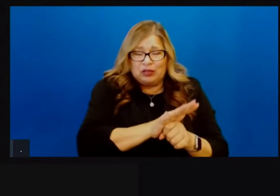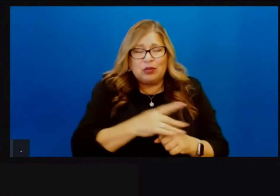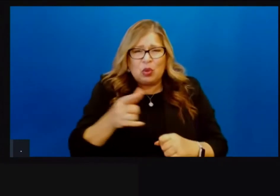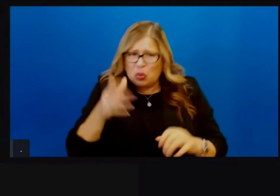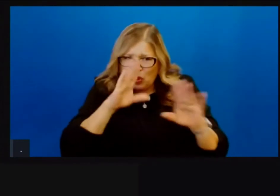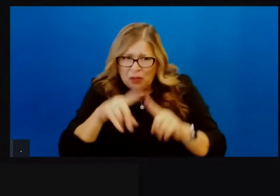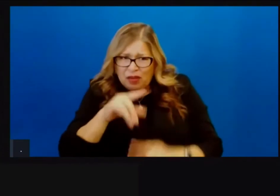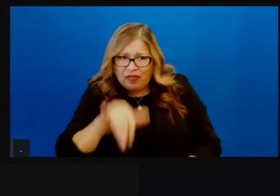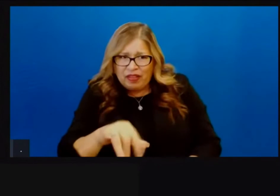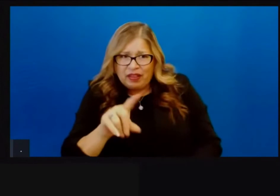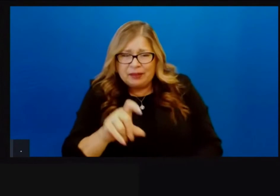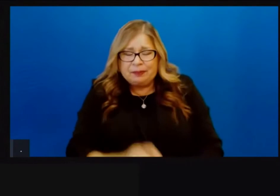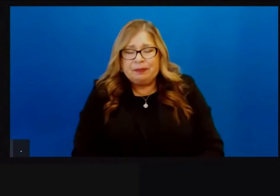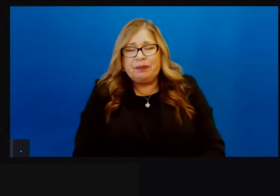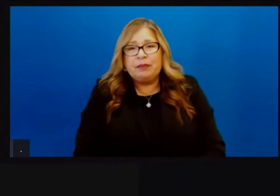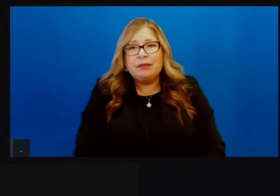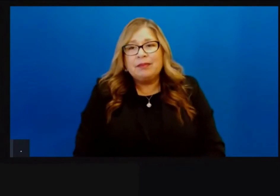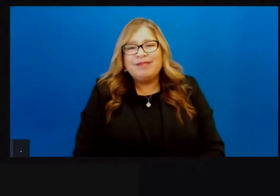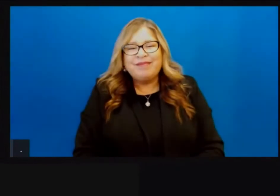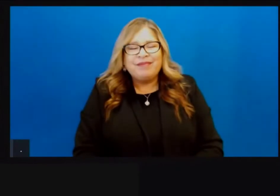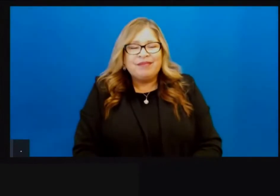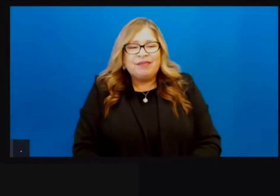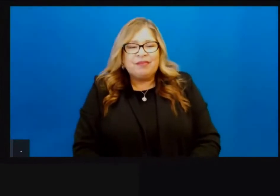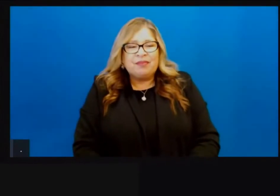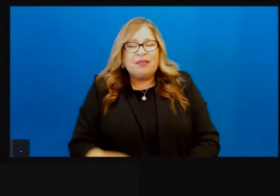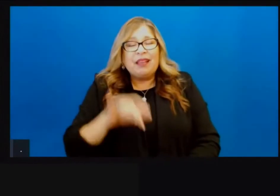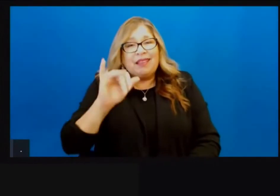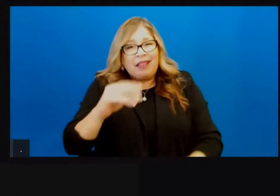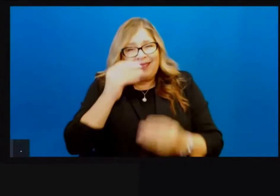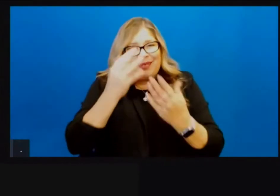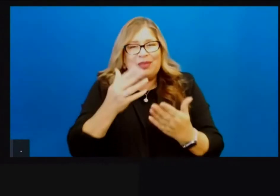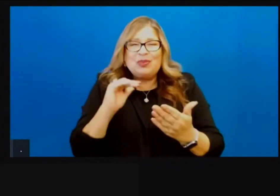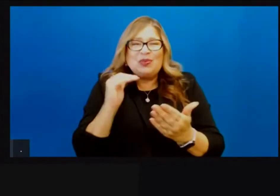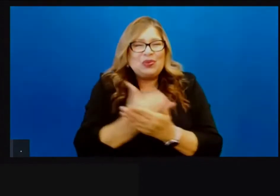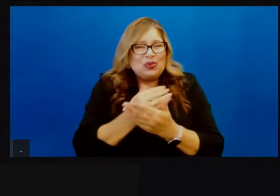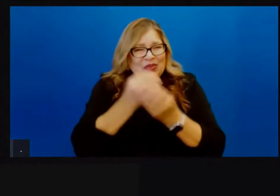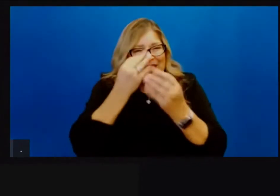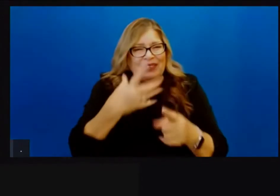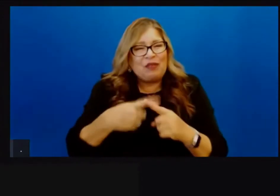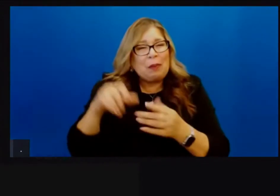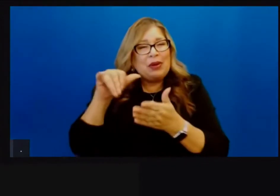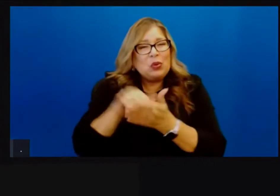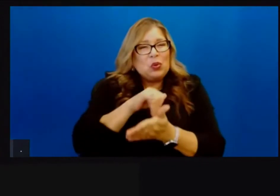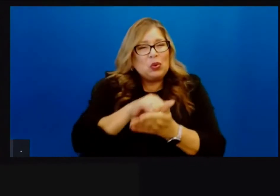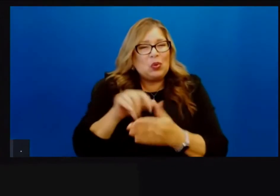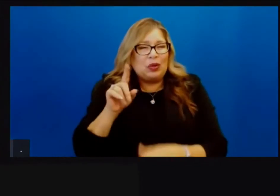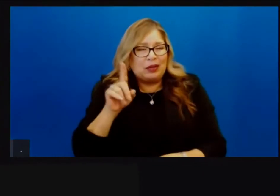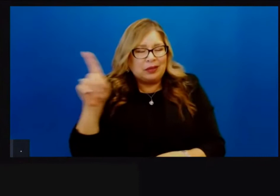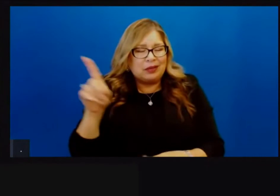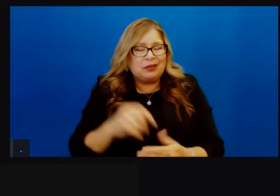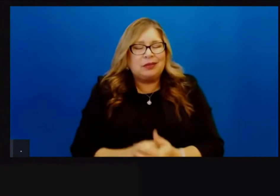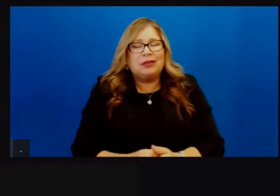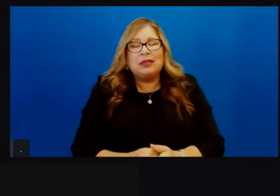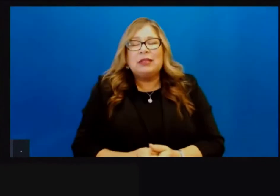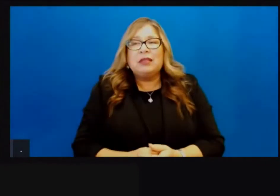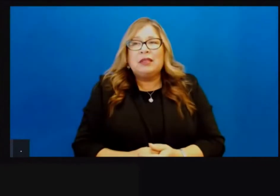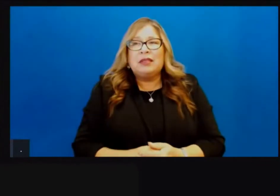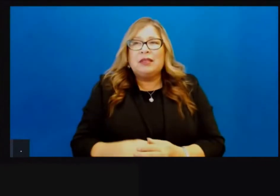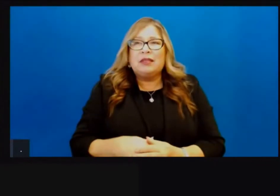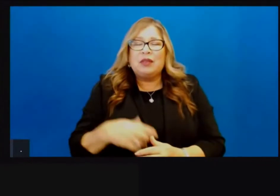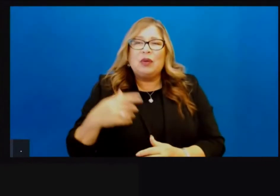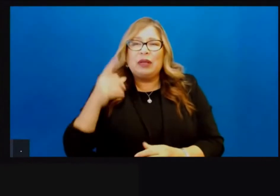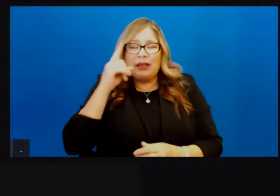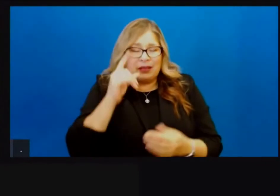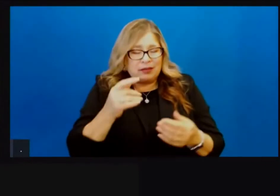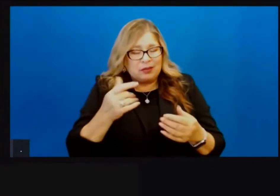it's new data out of New York. I think a thoughtful look at what's happening with our